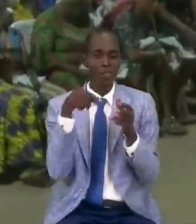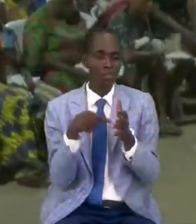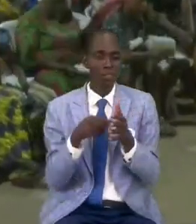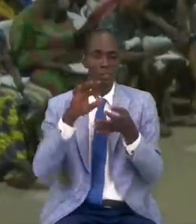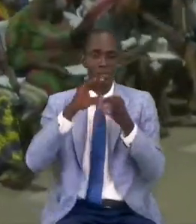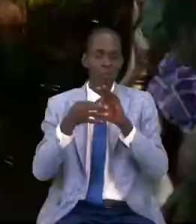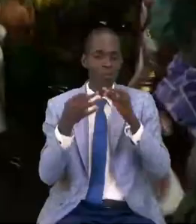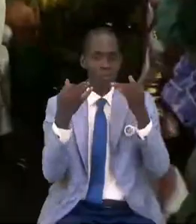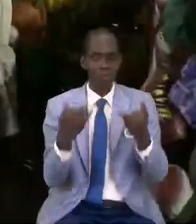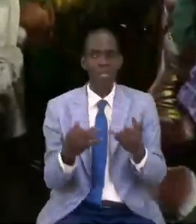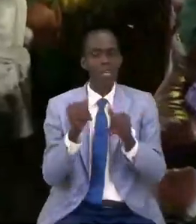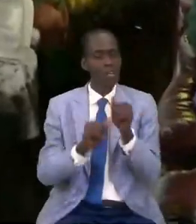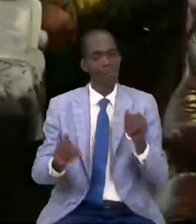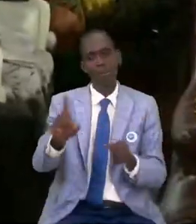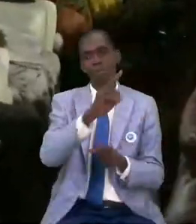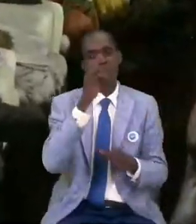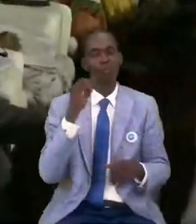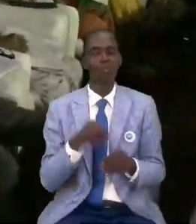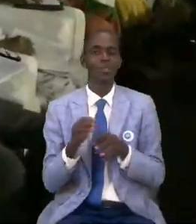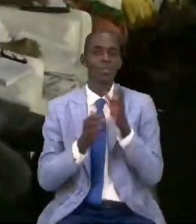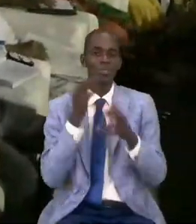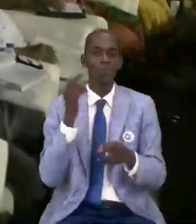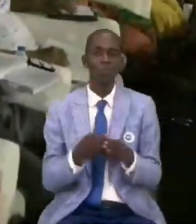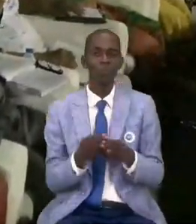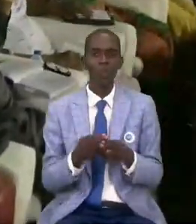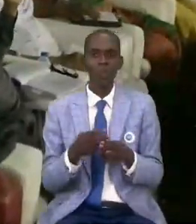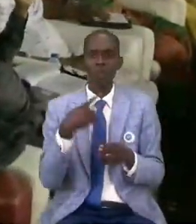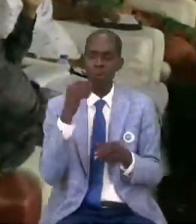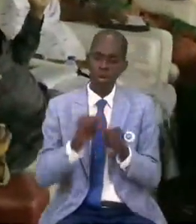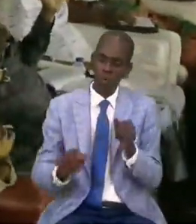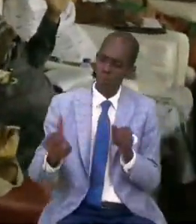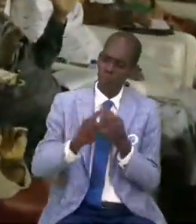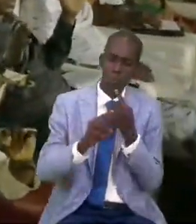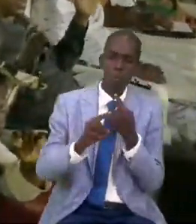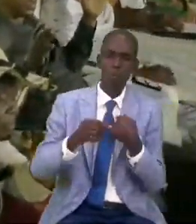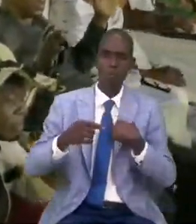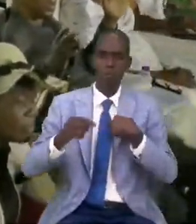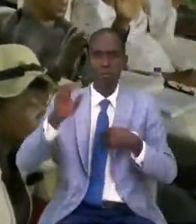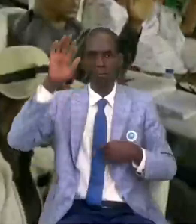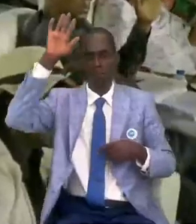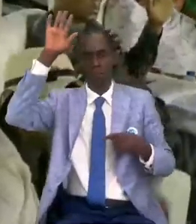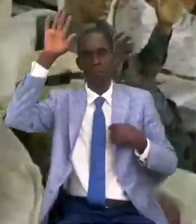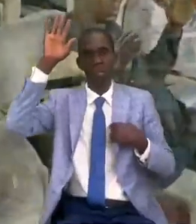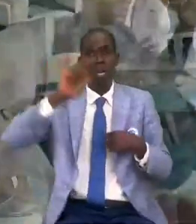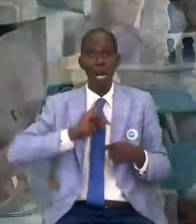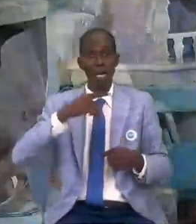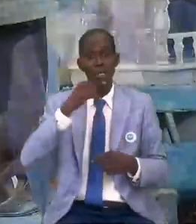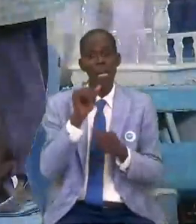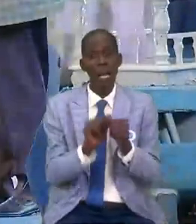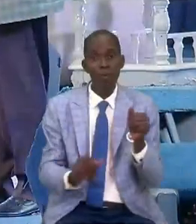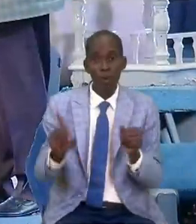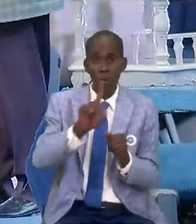everyone? Everyone. I said everyone. Men and women, fathers and